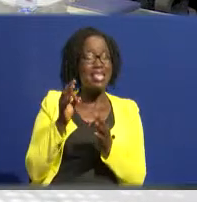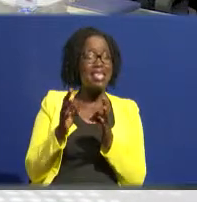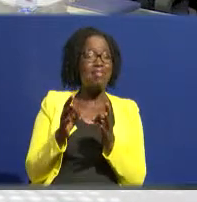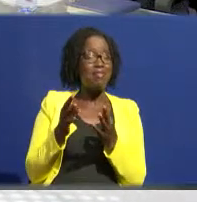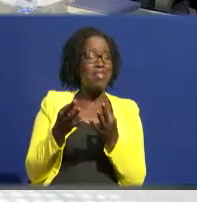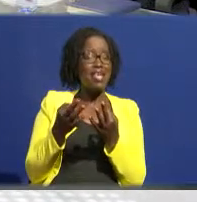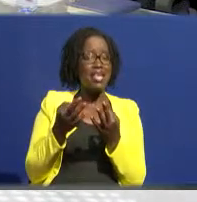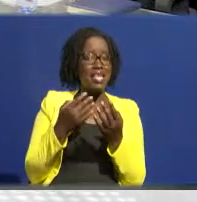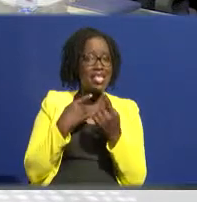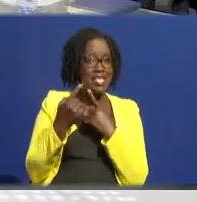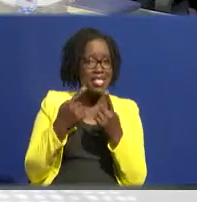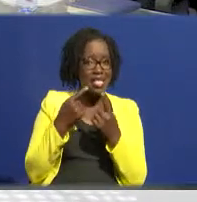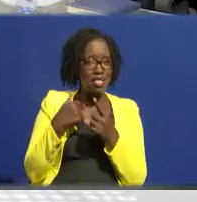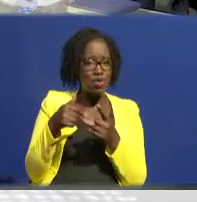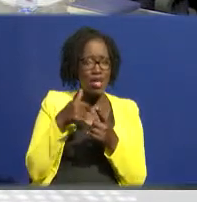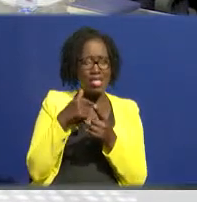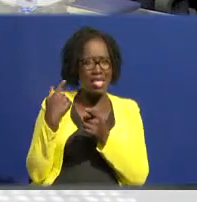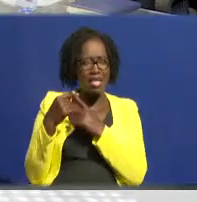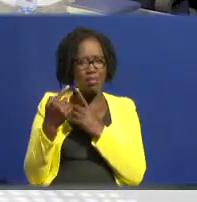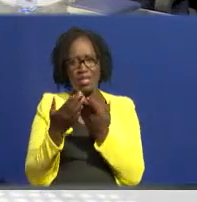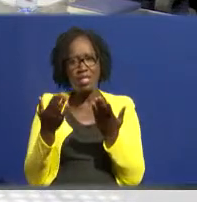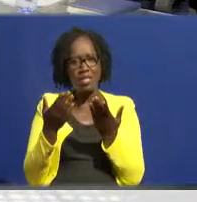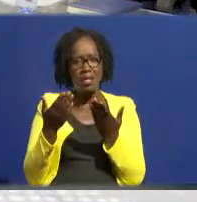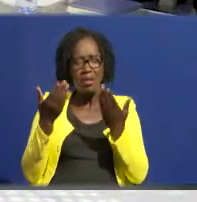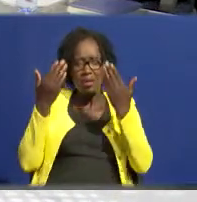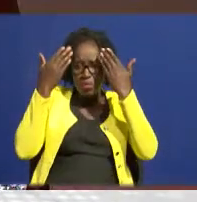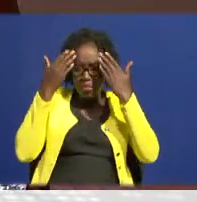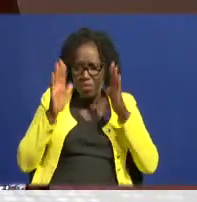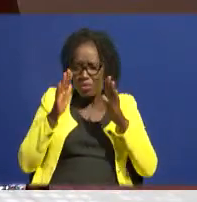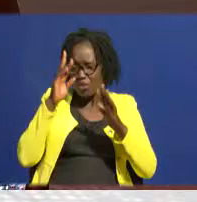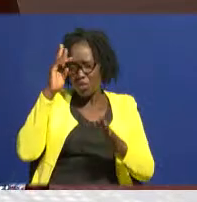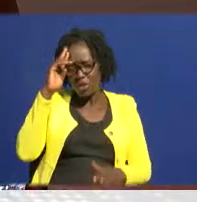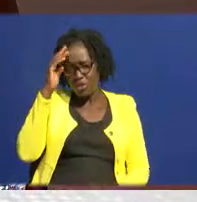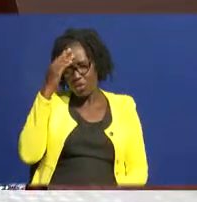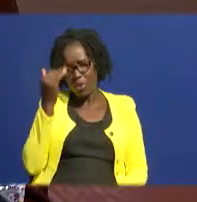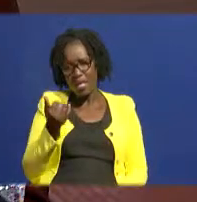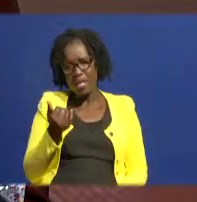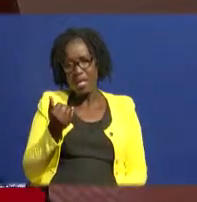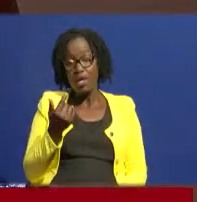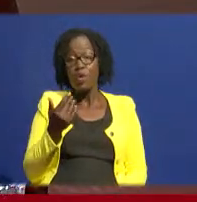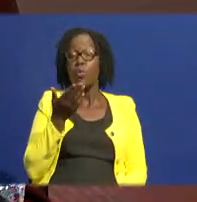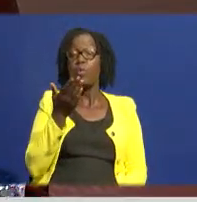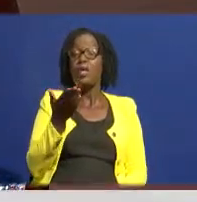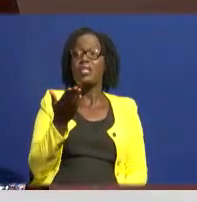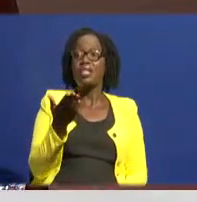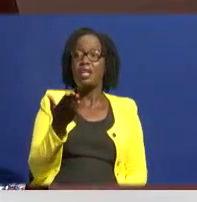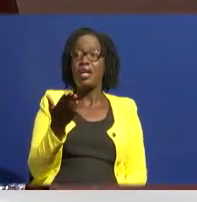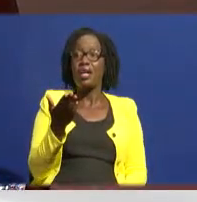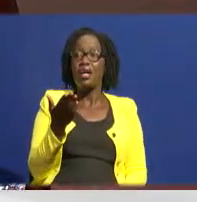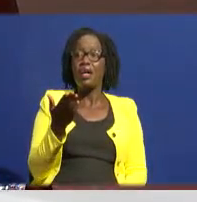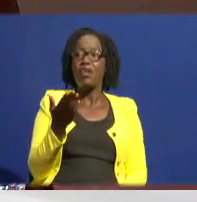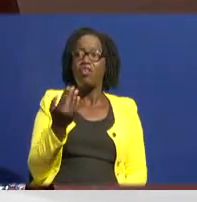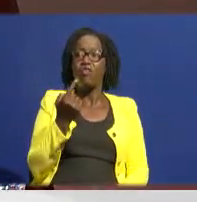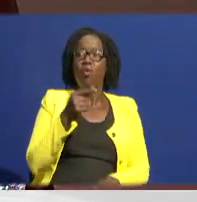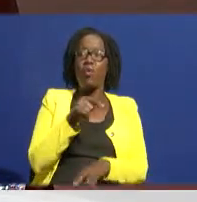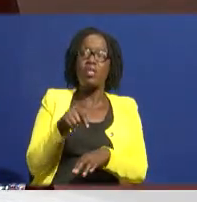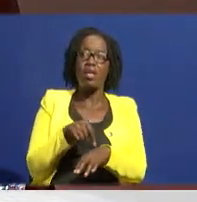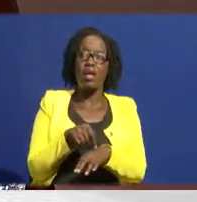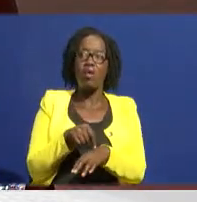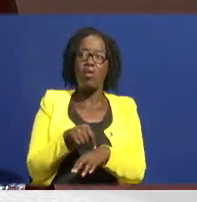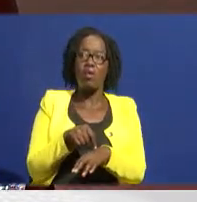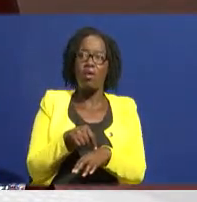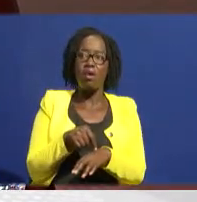to us that they are going through those issues, we might not know. The reason being, we are only there for only 1 hour, could be